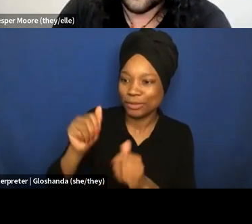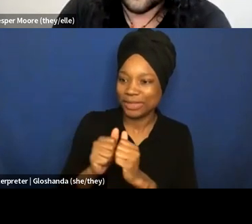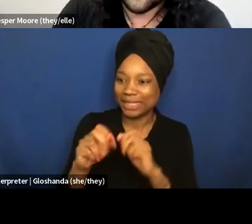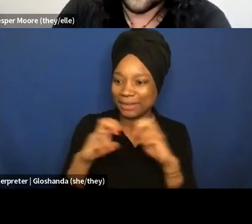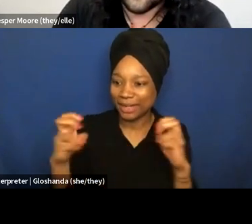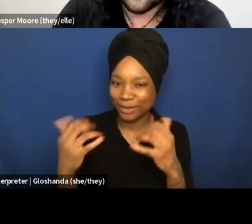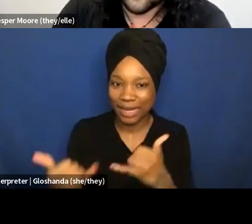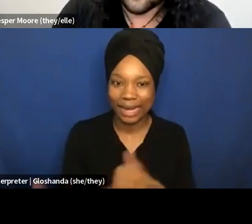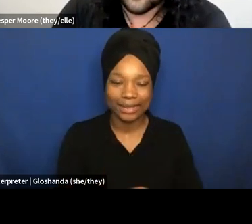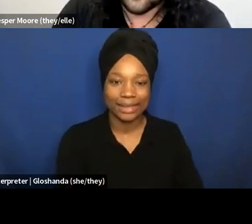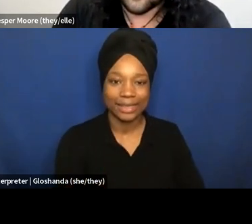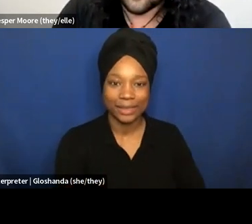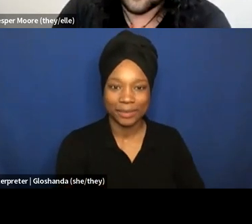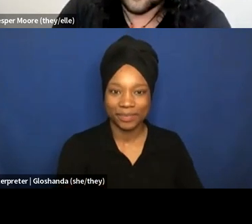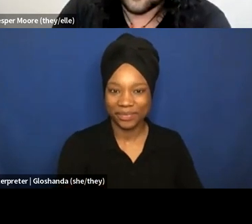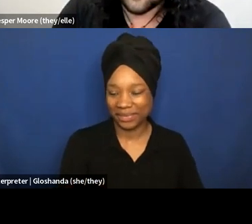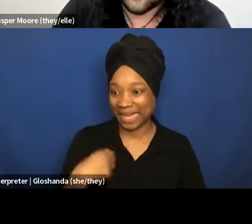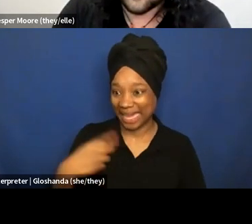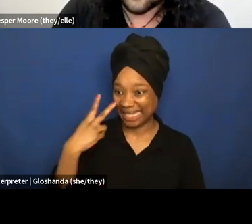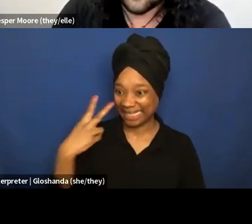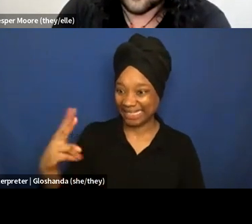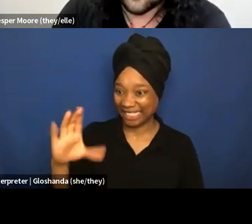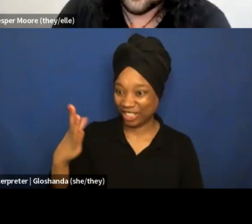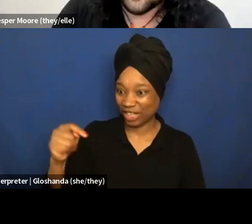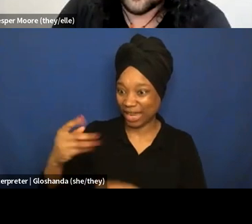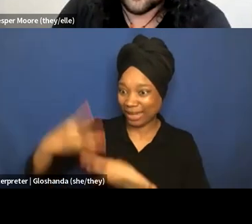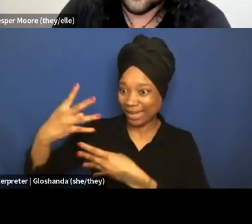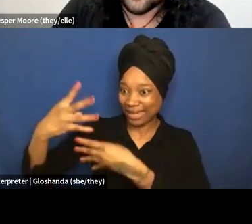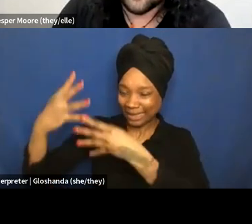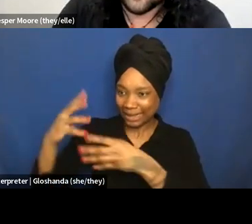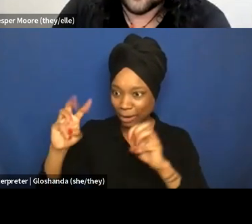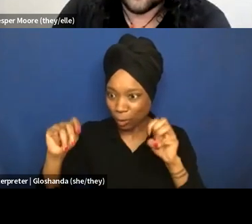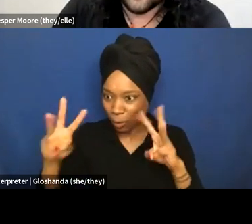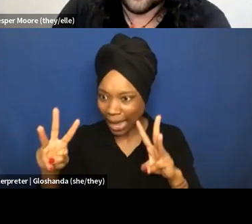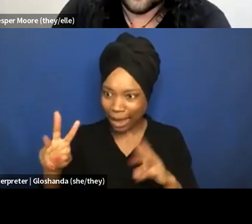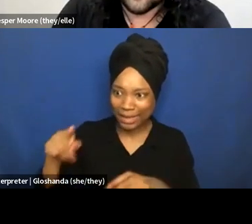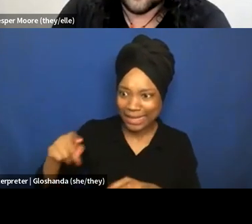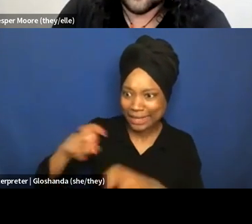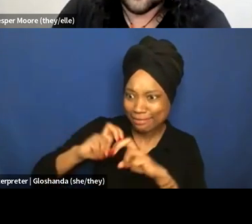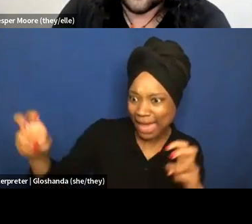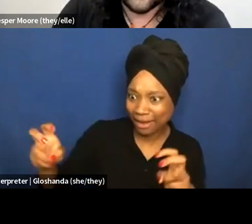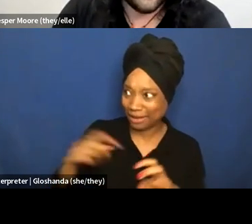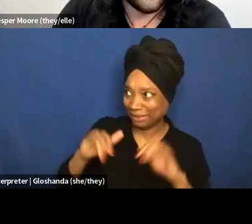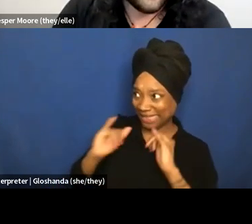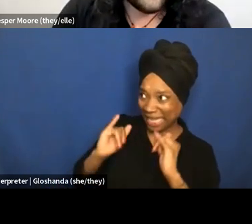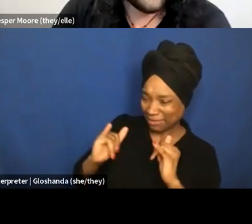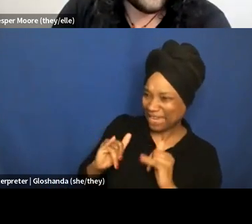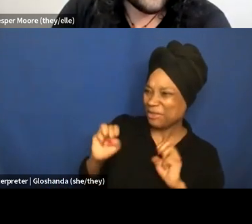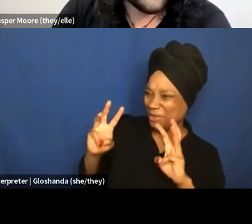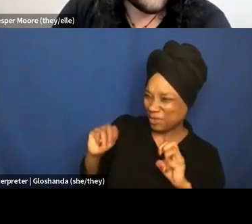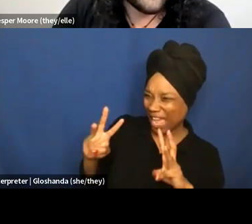chats, everyone's like, wow, what a panel. And that's exactly how I felt when I was invited. Wow, what a panel. Can I just sit back and listen to everybody